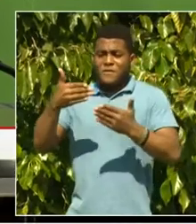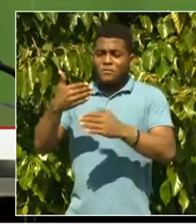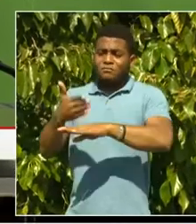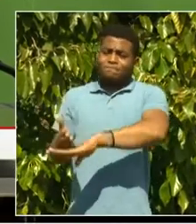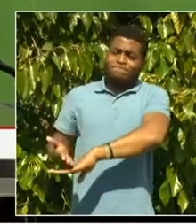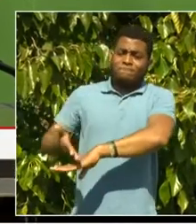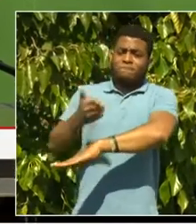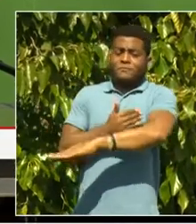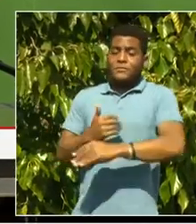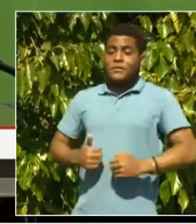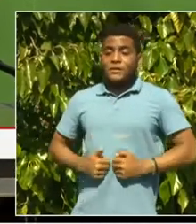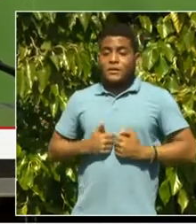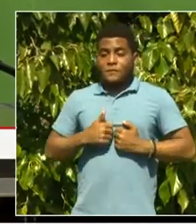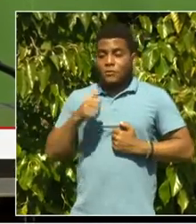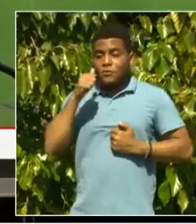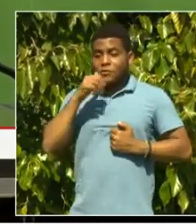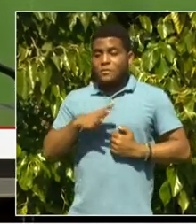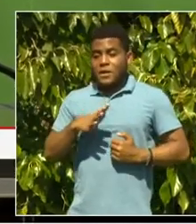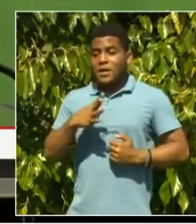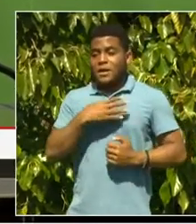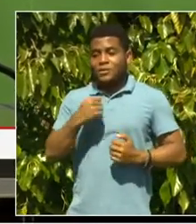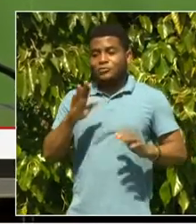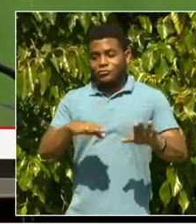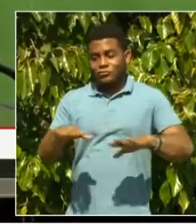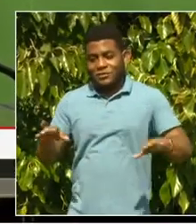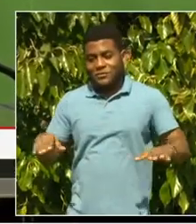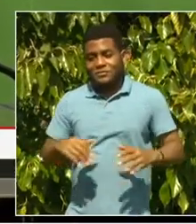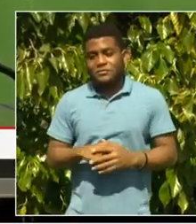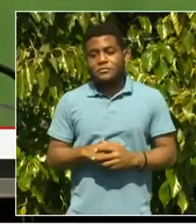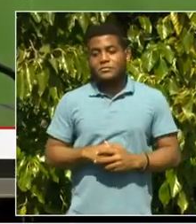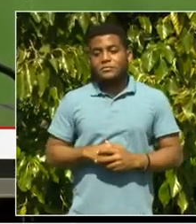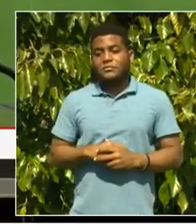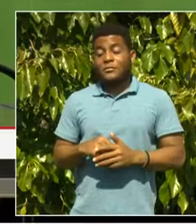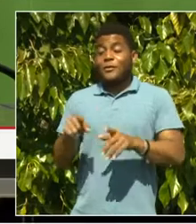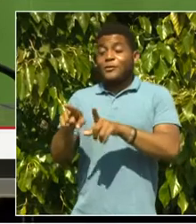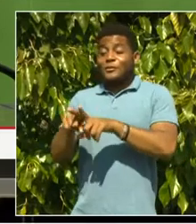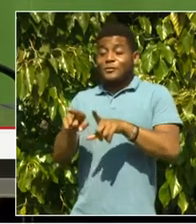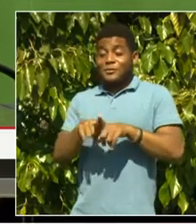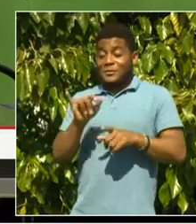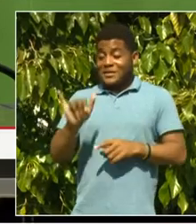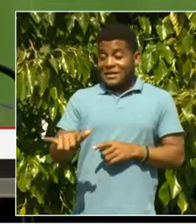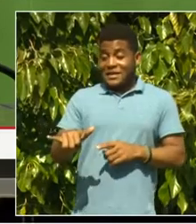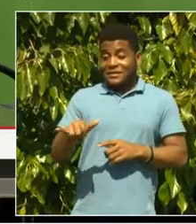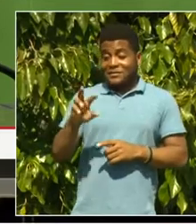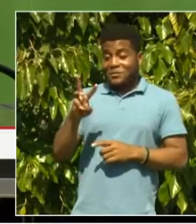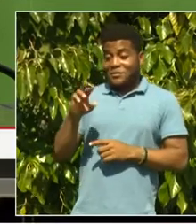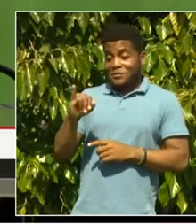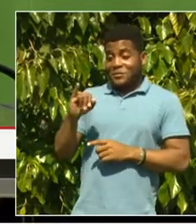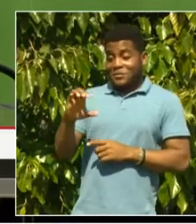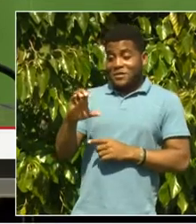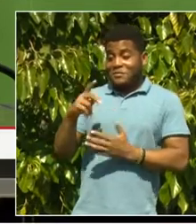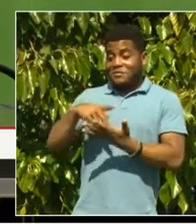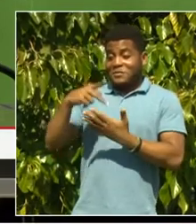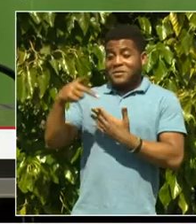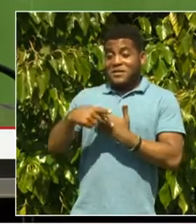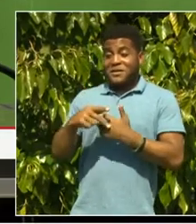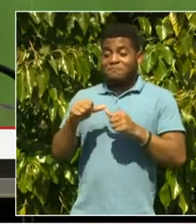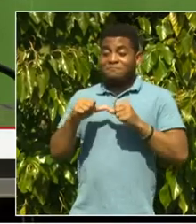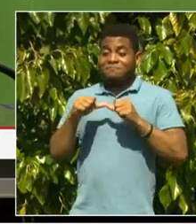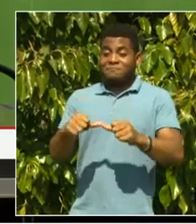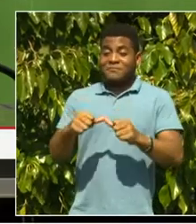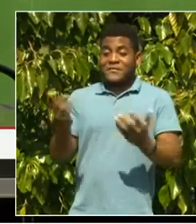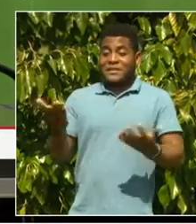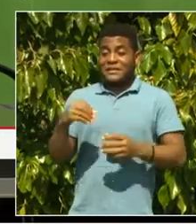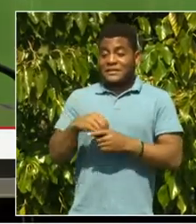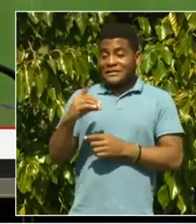40th anniversary. It's an even bigger deal to be able to have that program continue in the District of Columbia undisrupted for